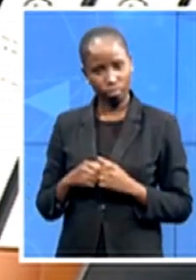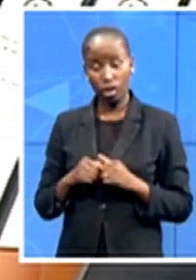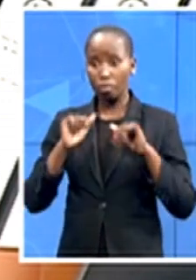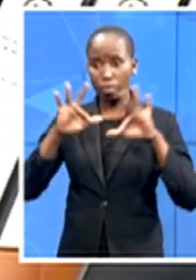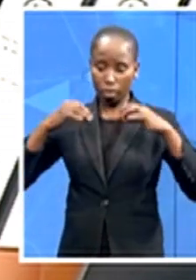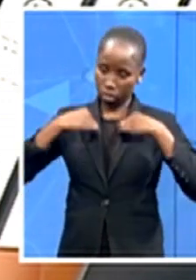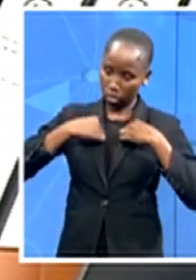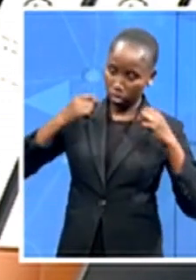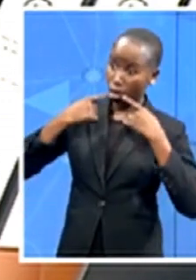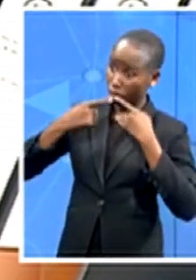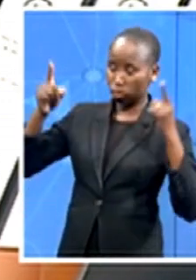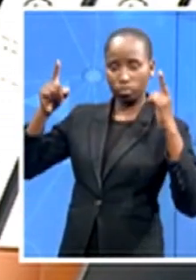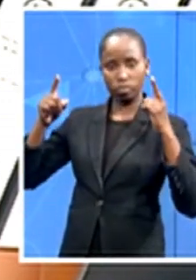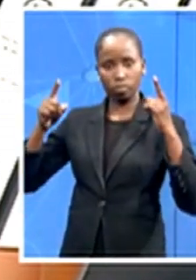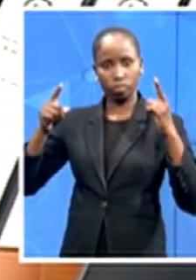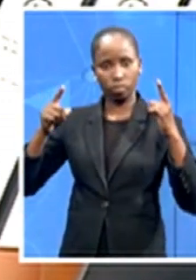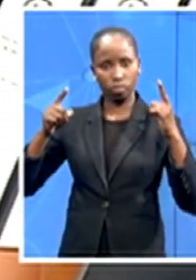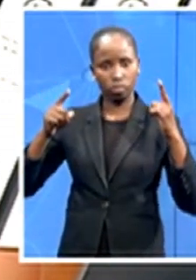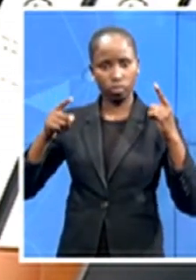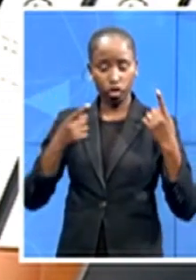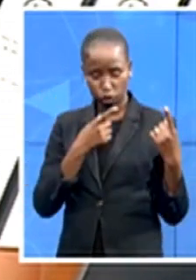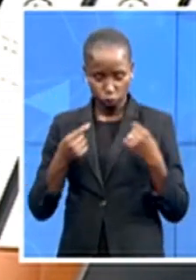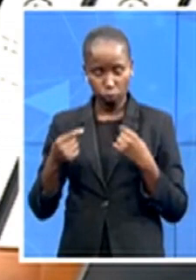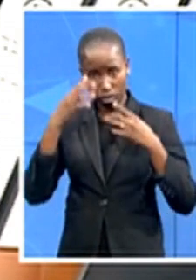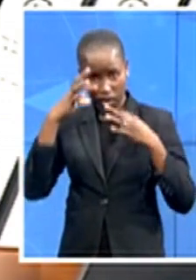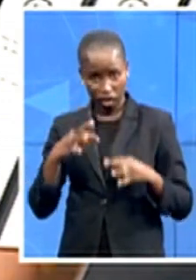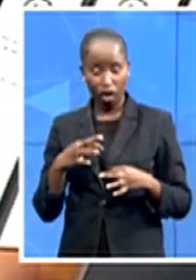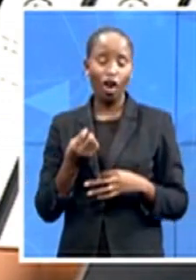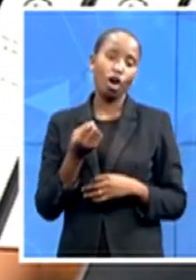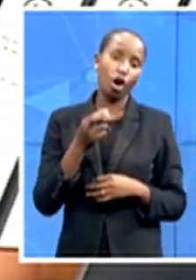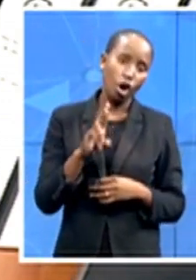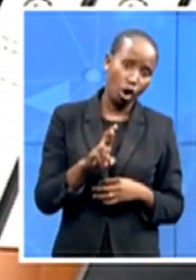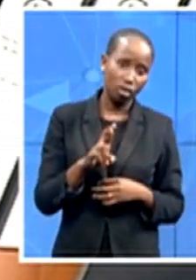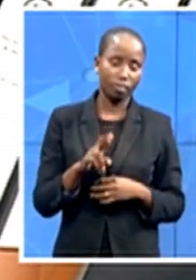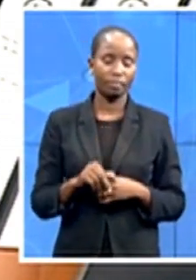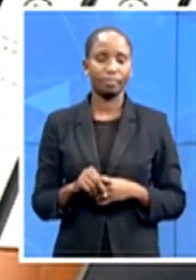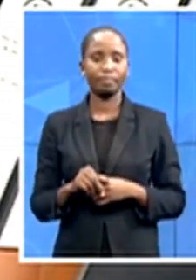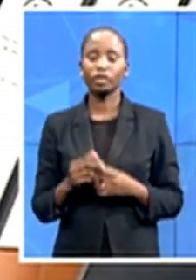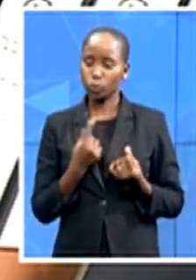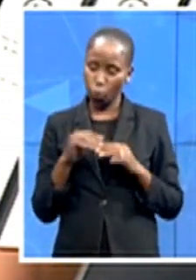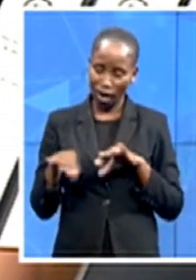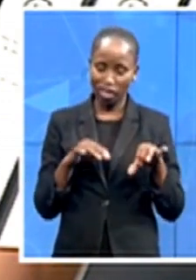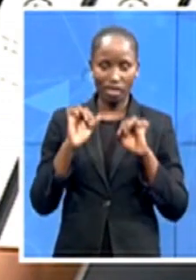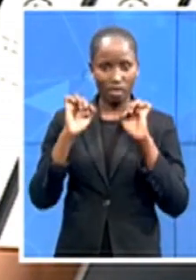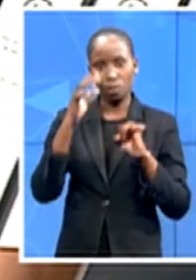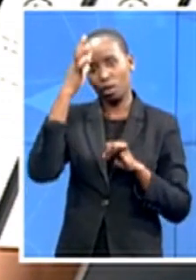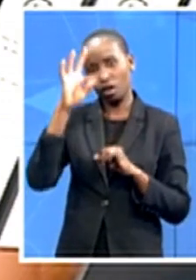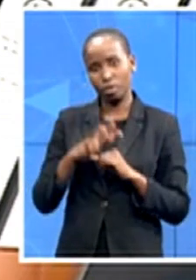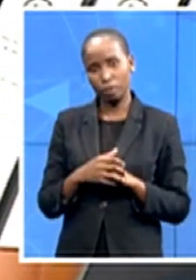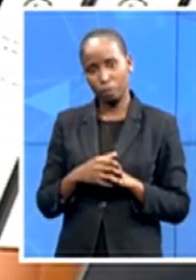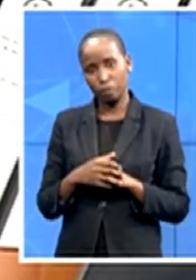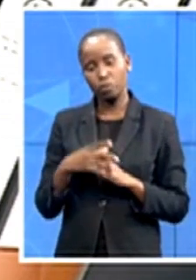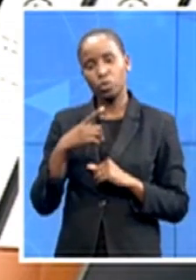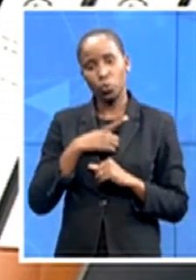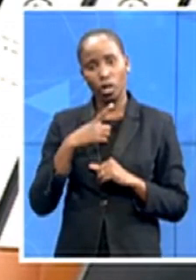decisions or actions of the government as they were happening in that captured